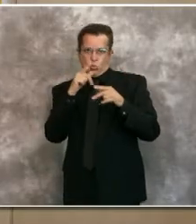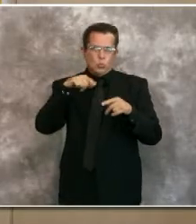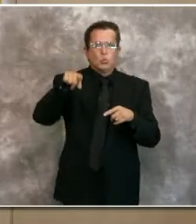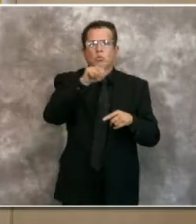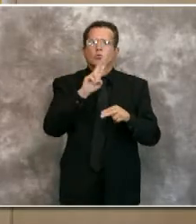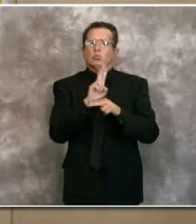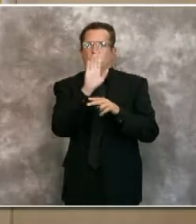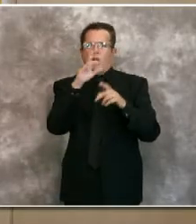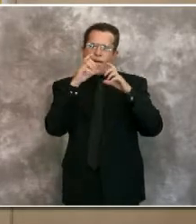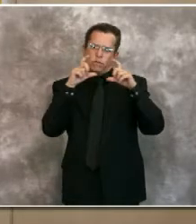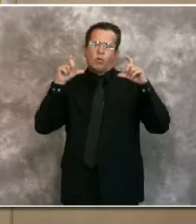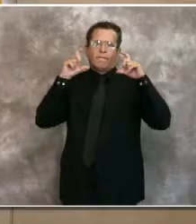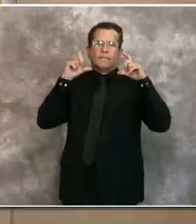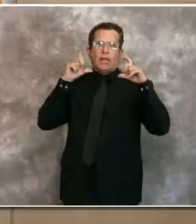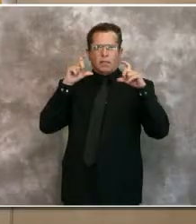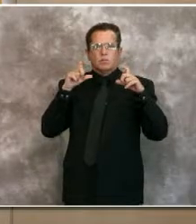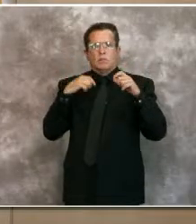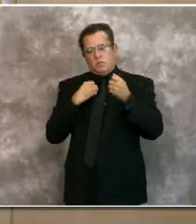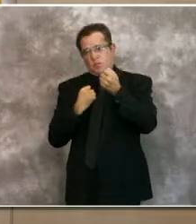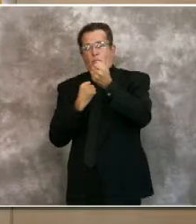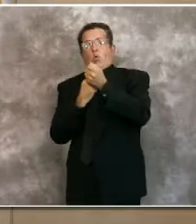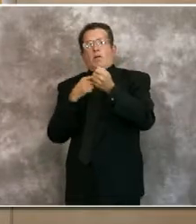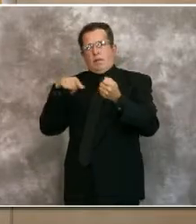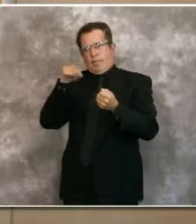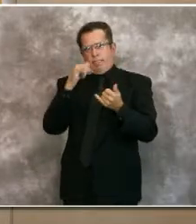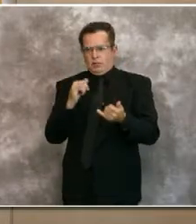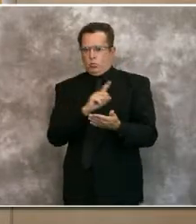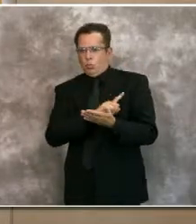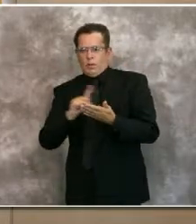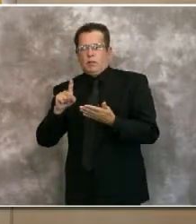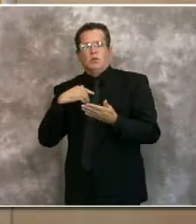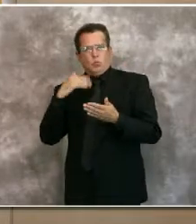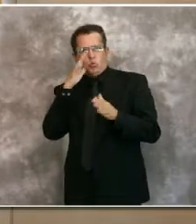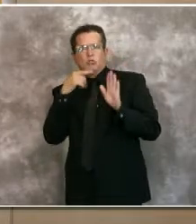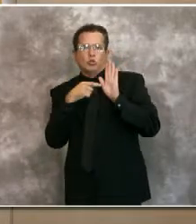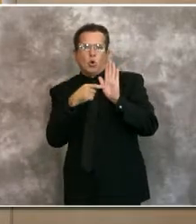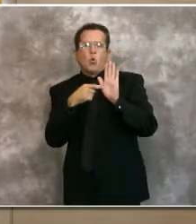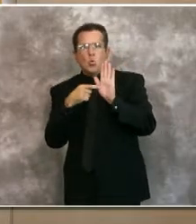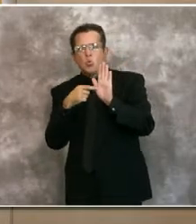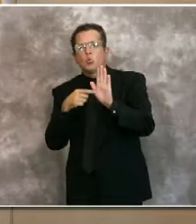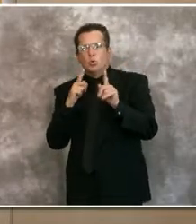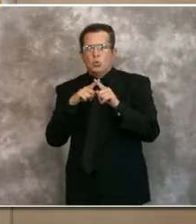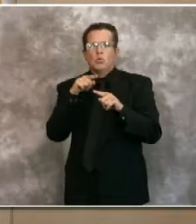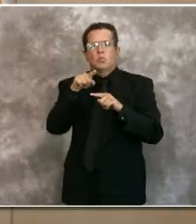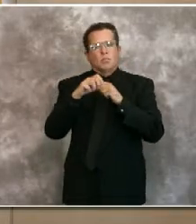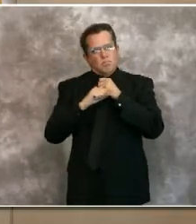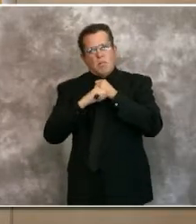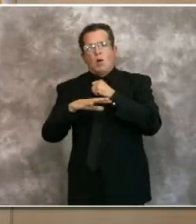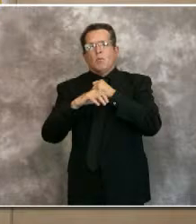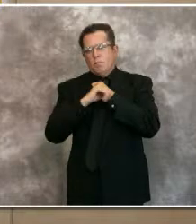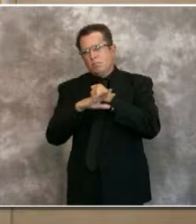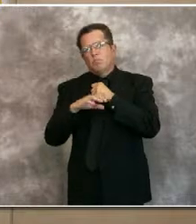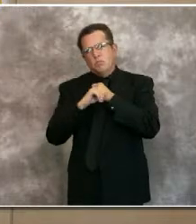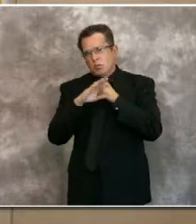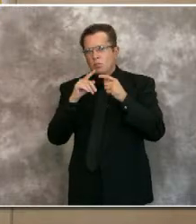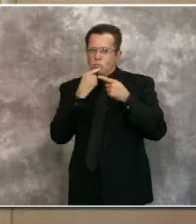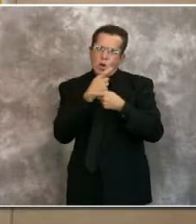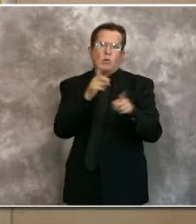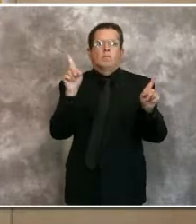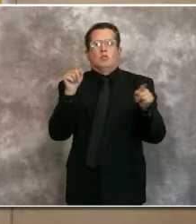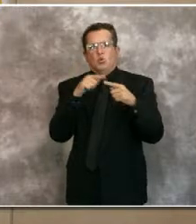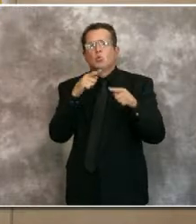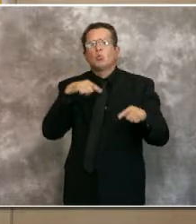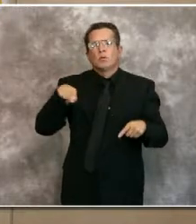that will begin in part this week. We have an infographic that we'll be disseminating. And just